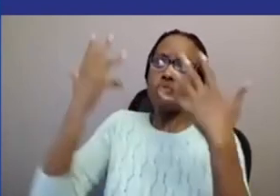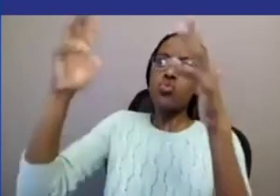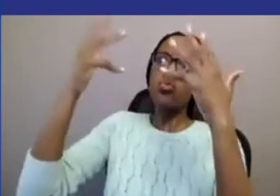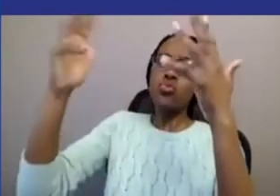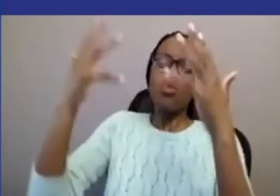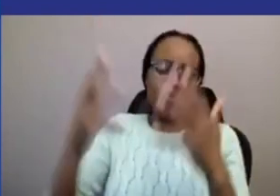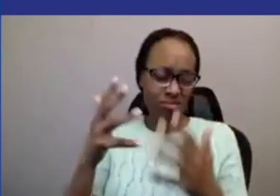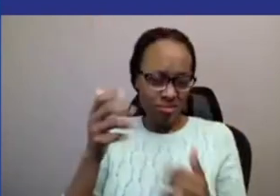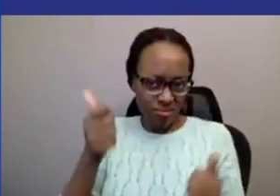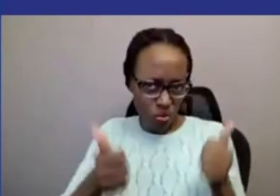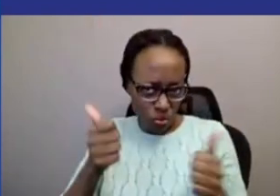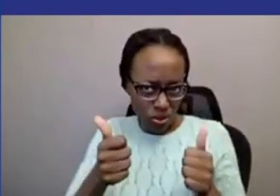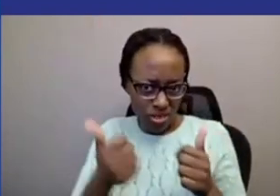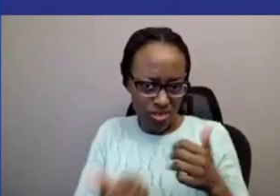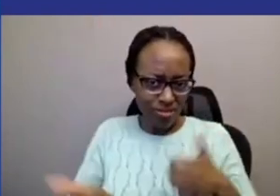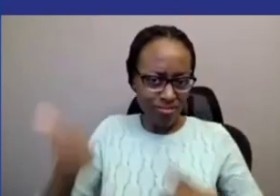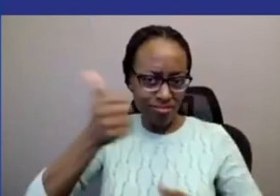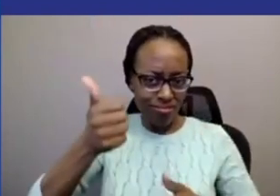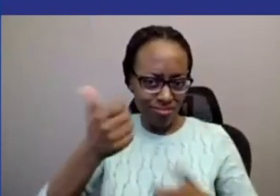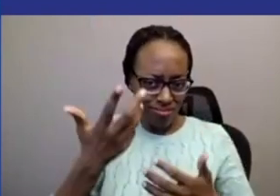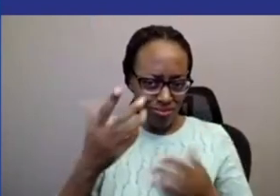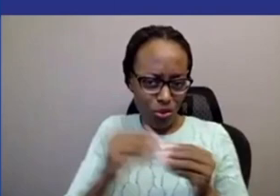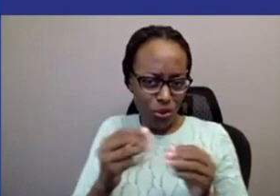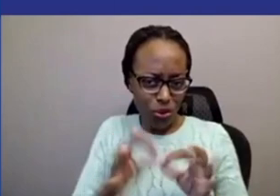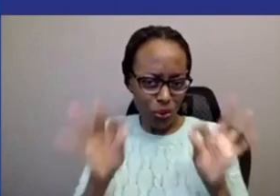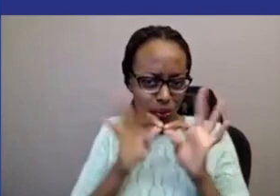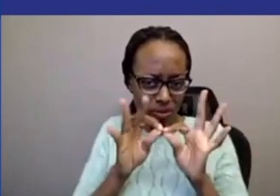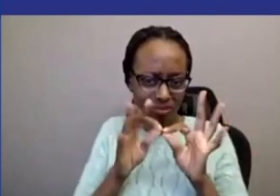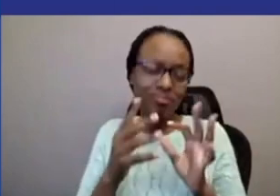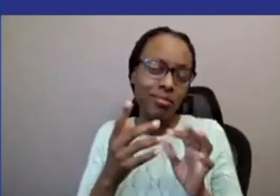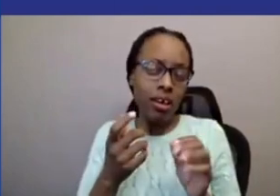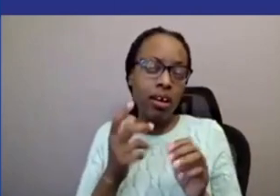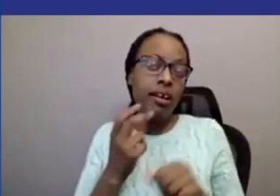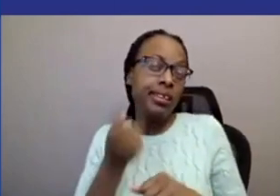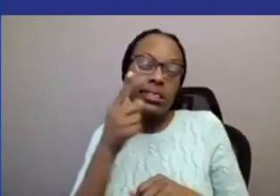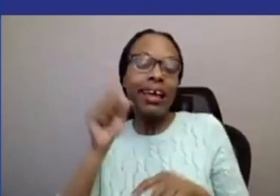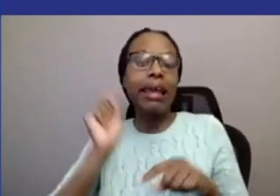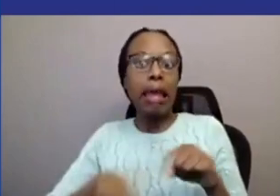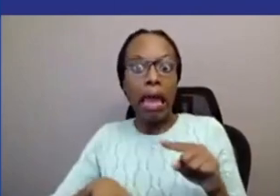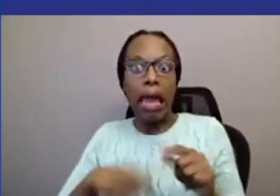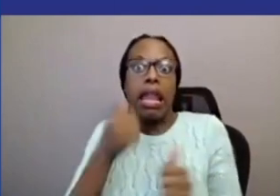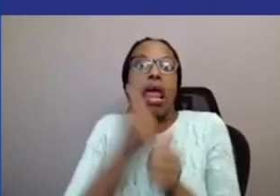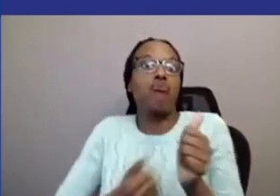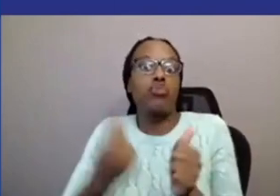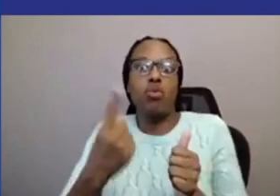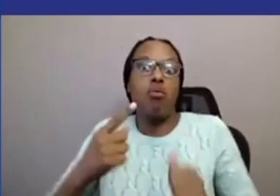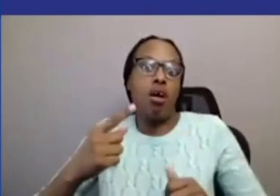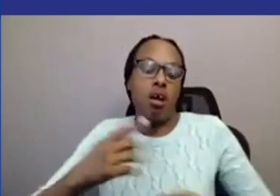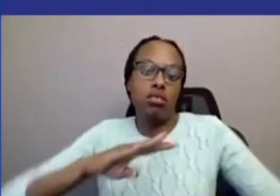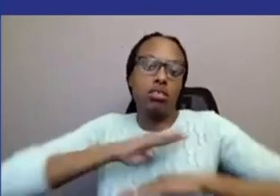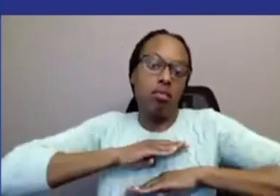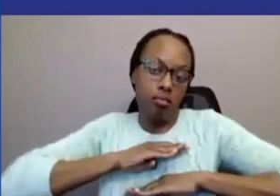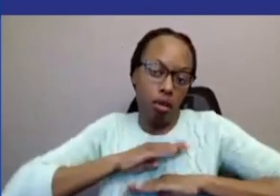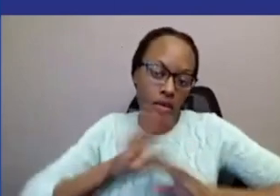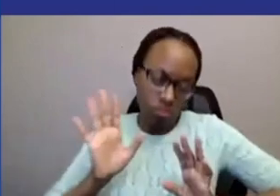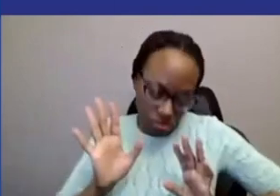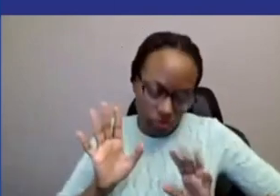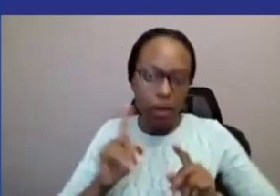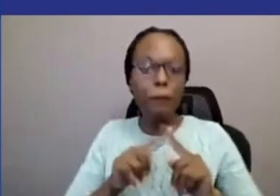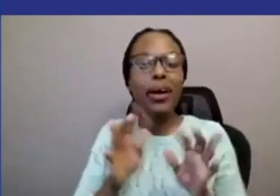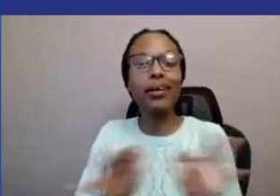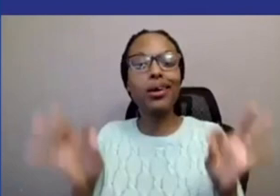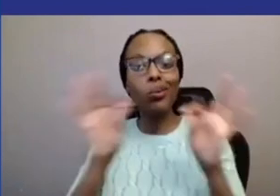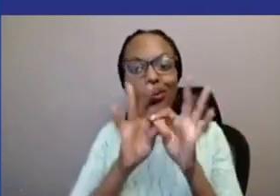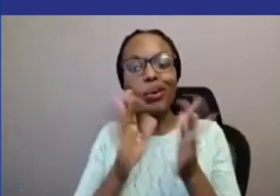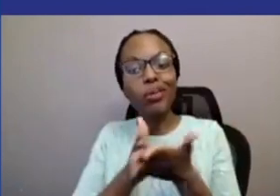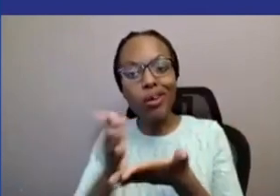think it's super important to, again, be very firm in what you believe in. Be authentic, be